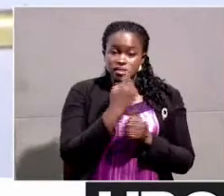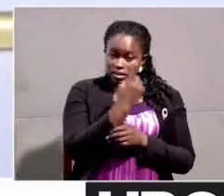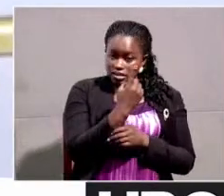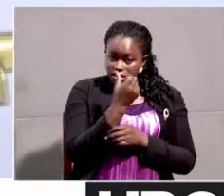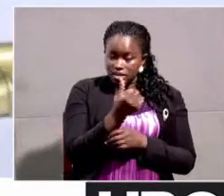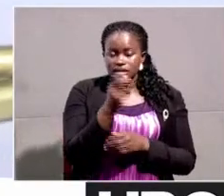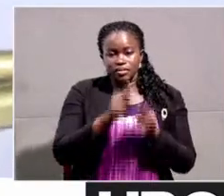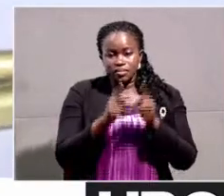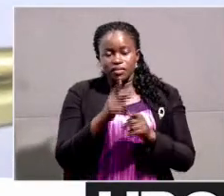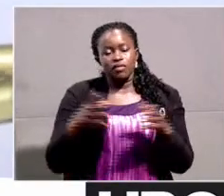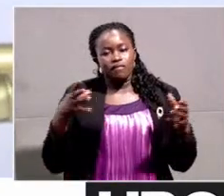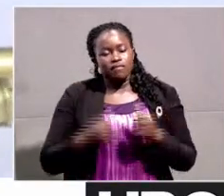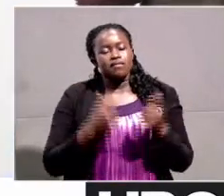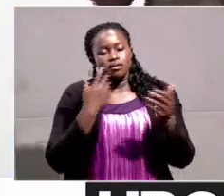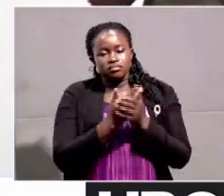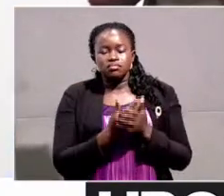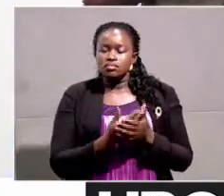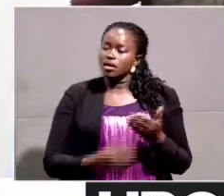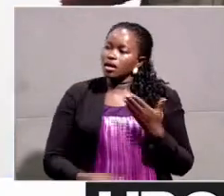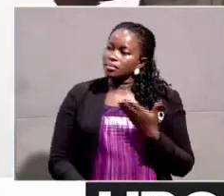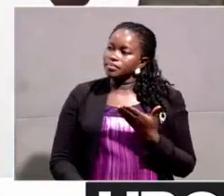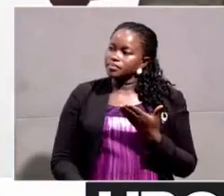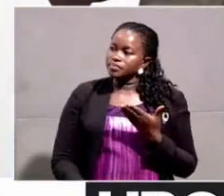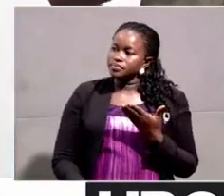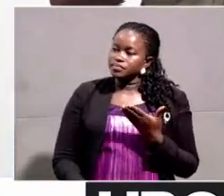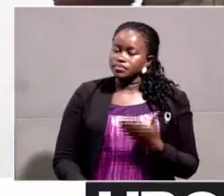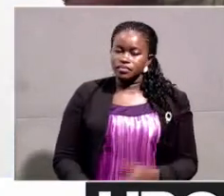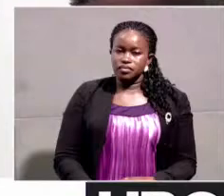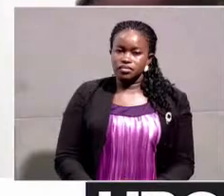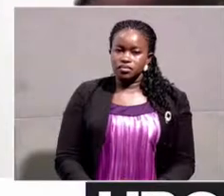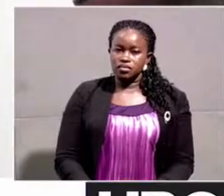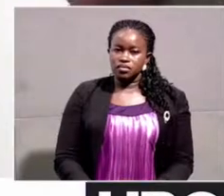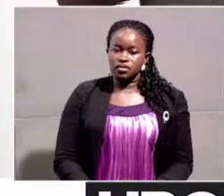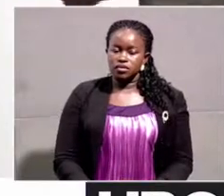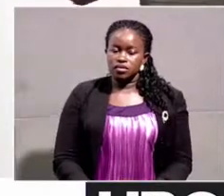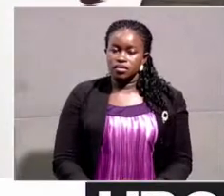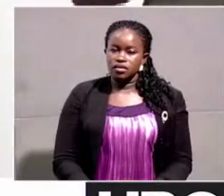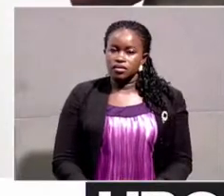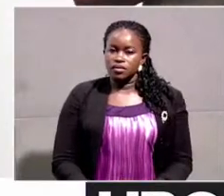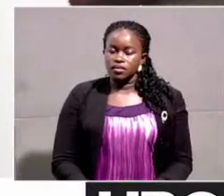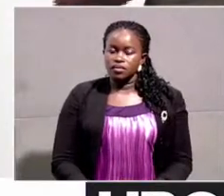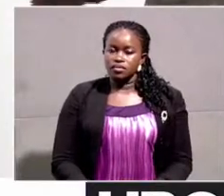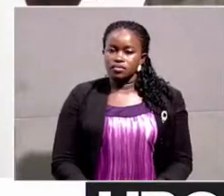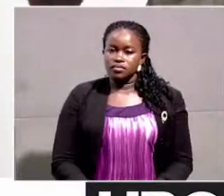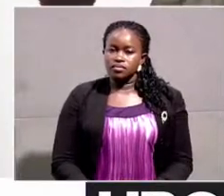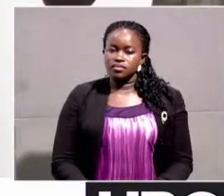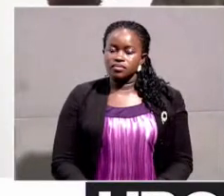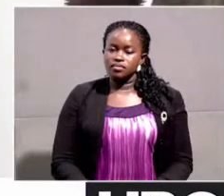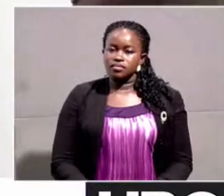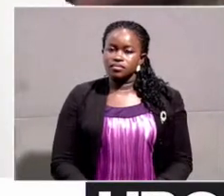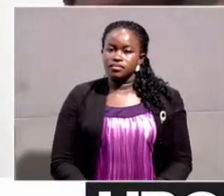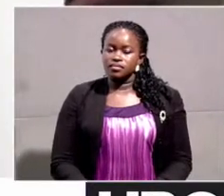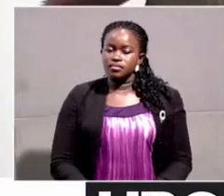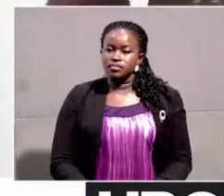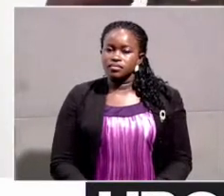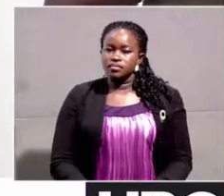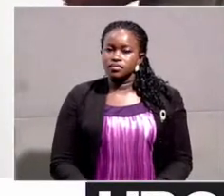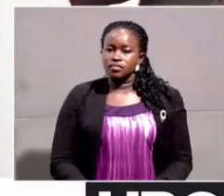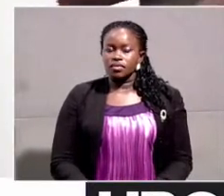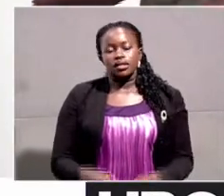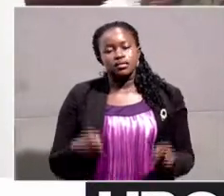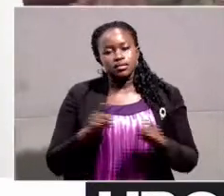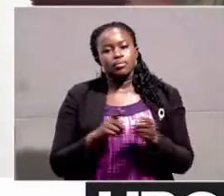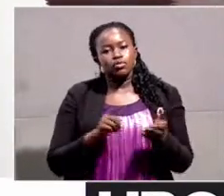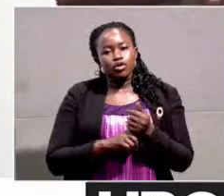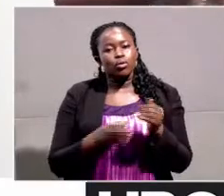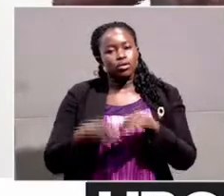for recruiting juveniles. And we also recovered military-like attire, jungle boots, electronic gadgets,